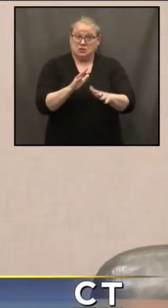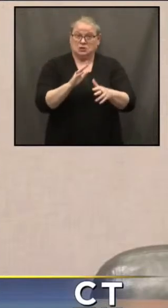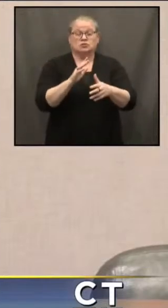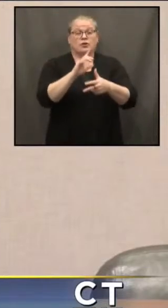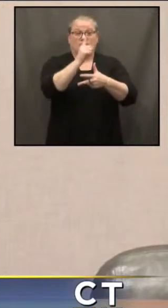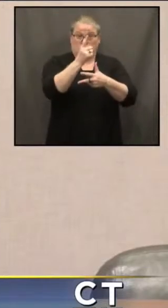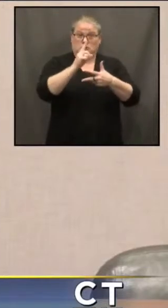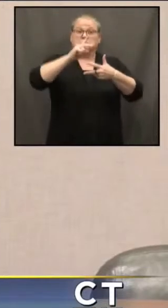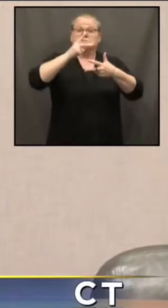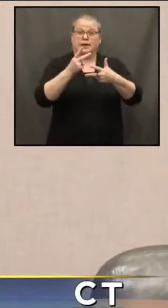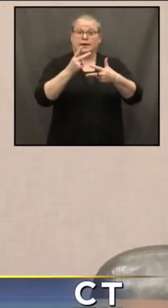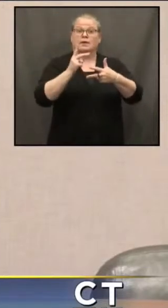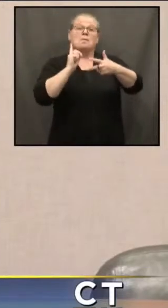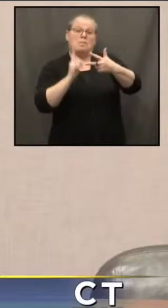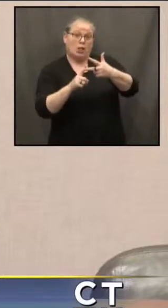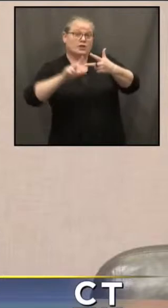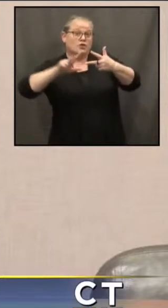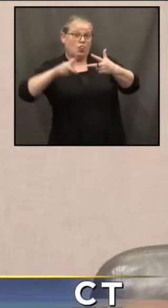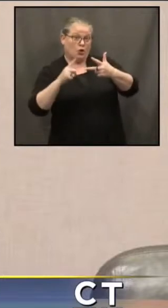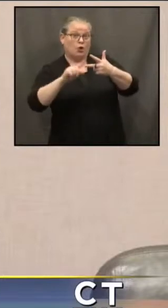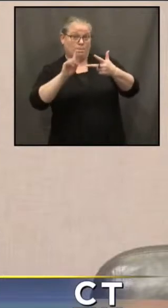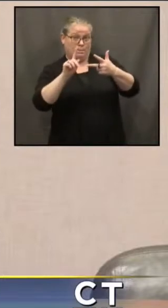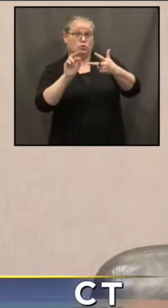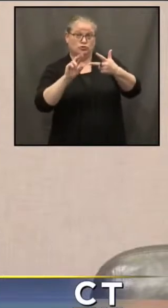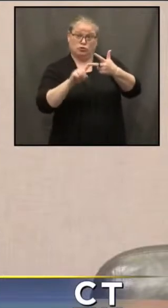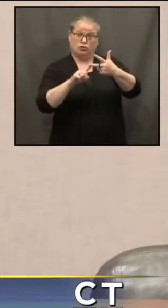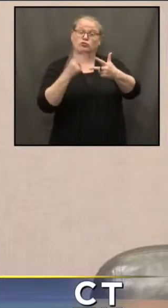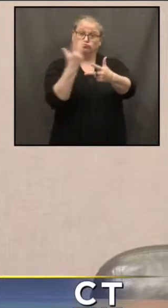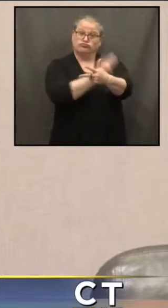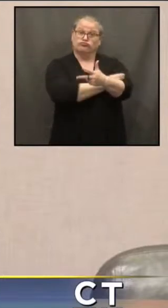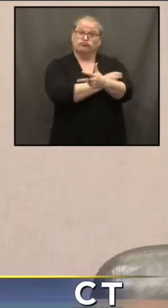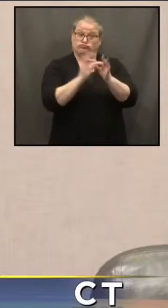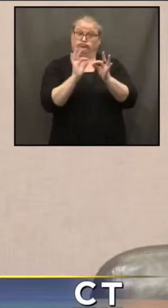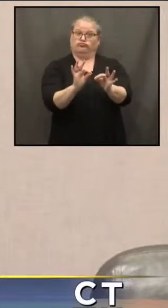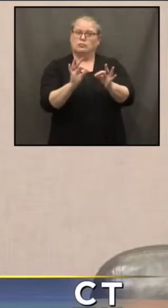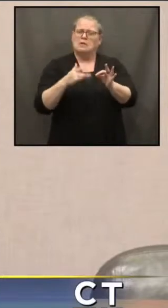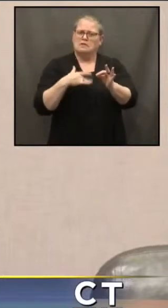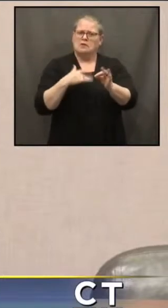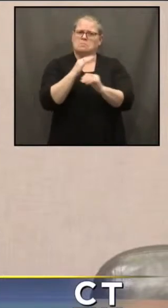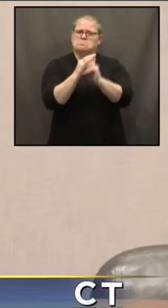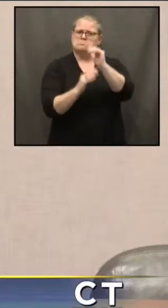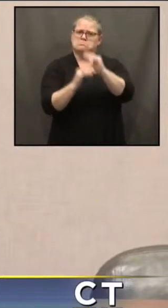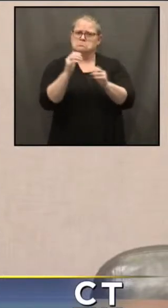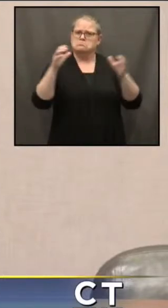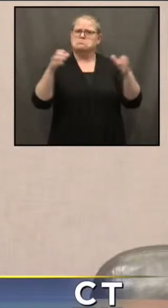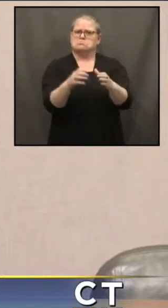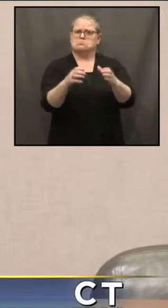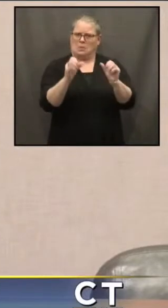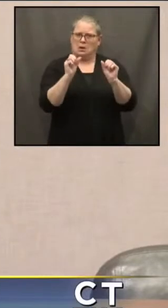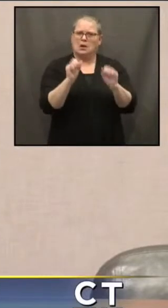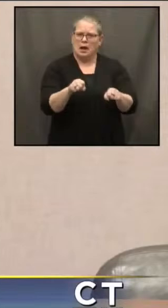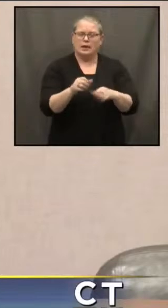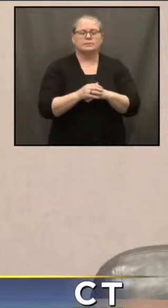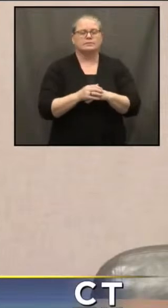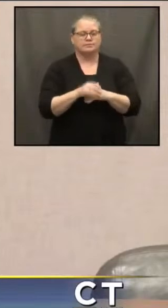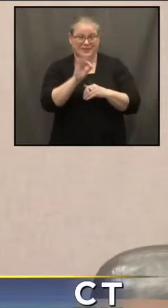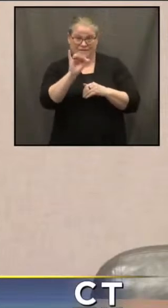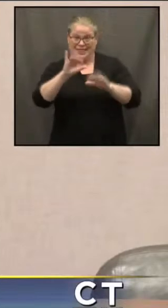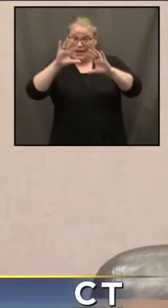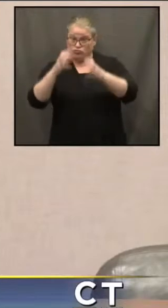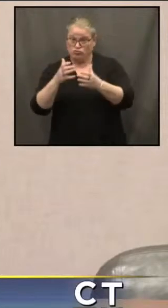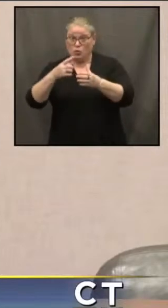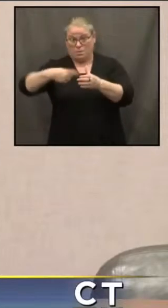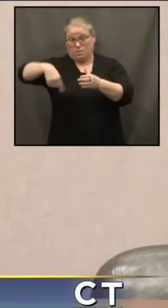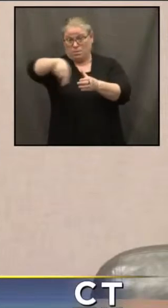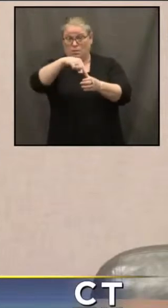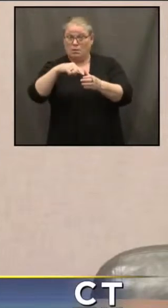that you're going to see. If you have somebody who's a little bit more vulnerable in your group, I think for that person in particular, wearing a mask